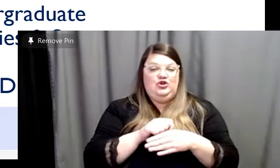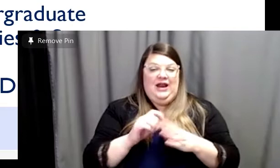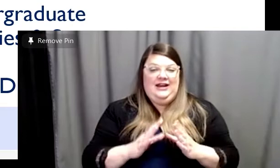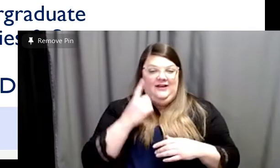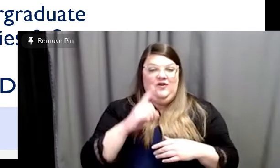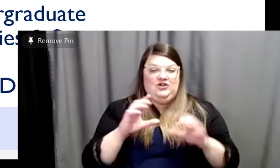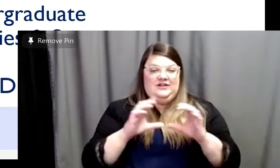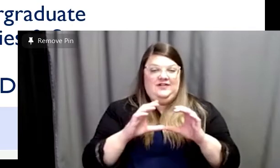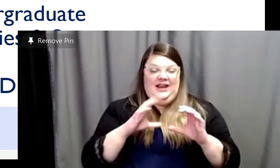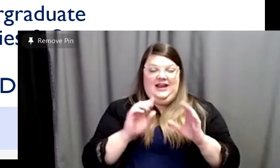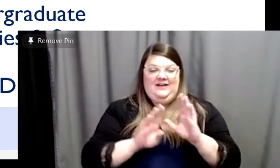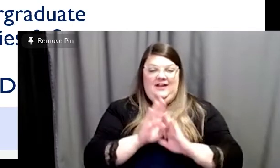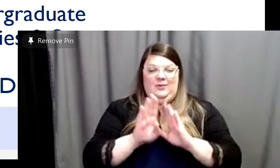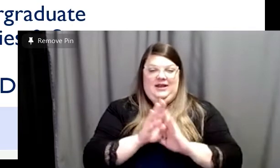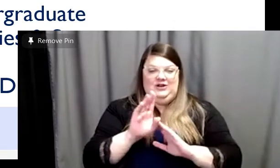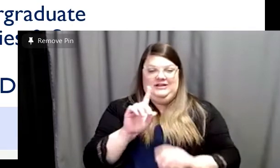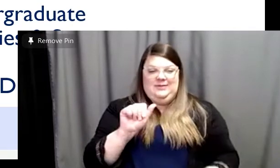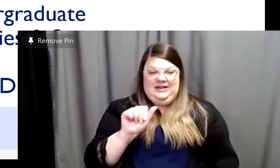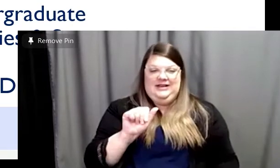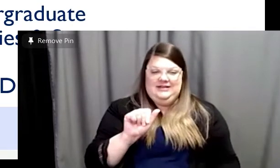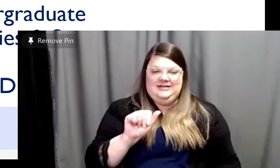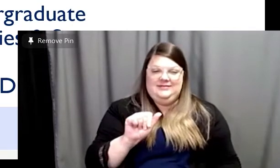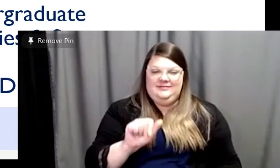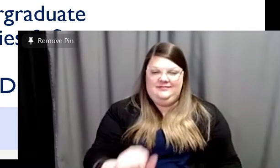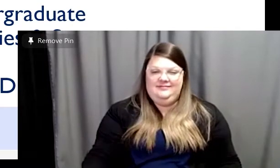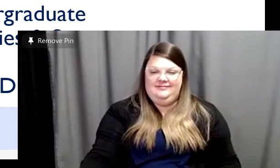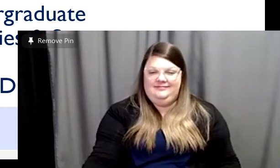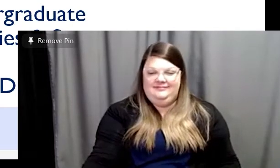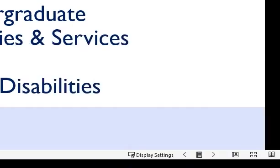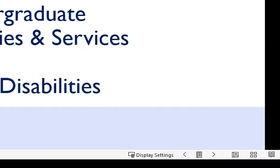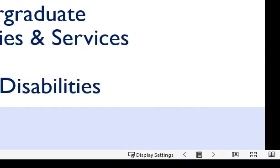in developmental disabilities.